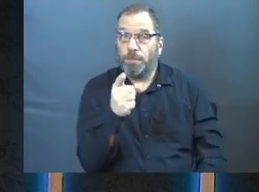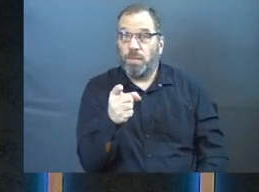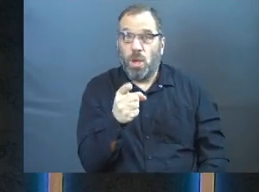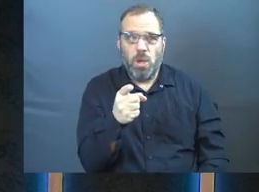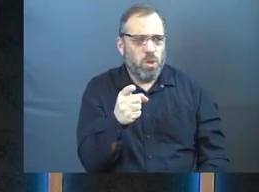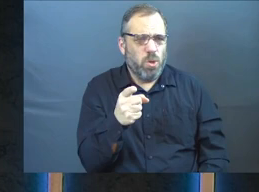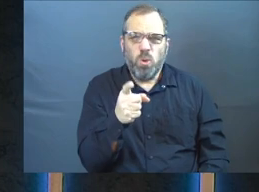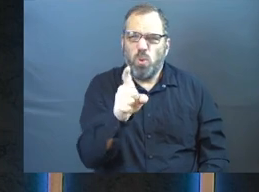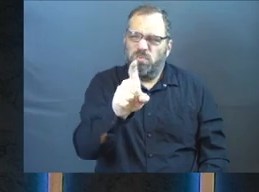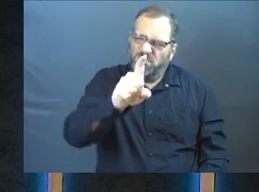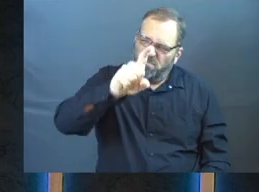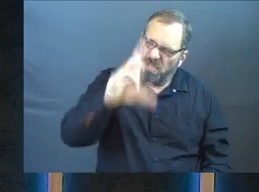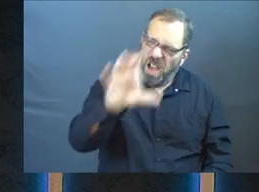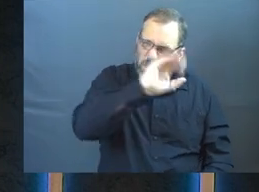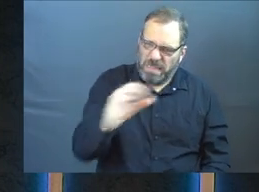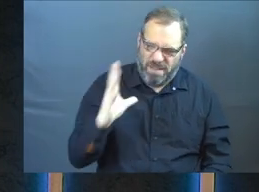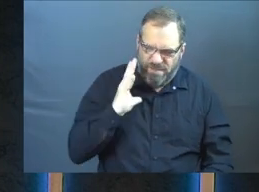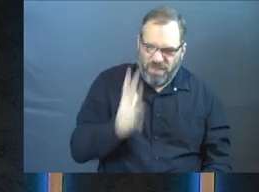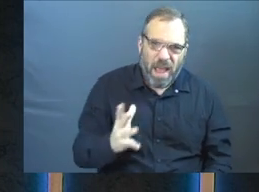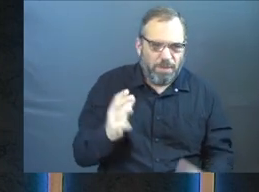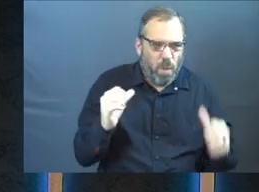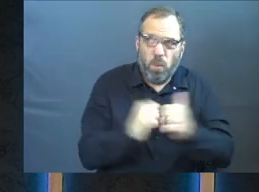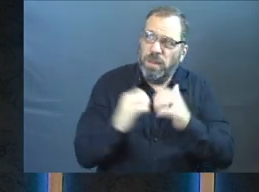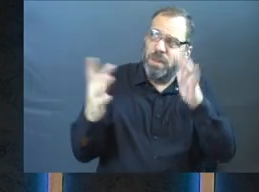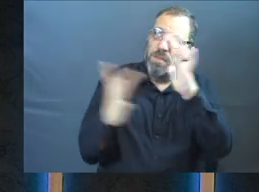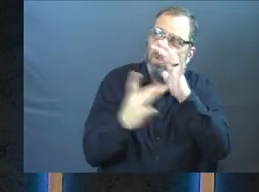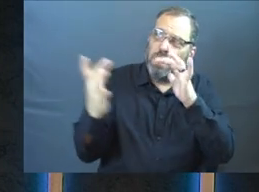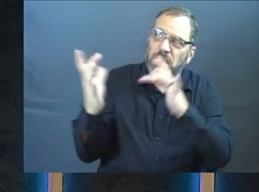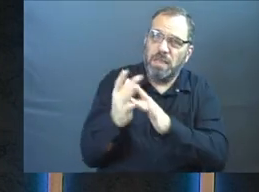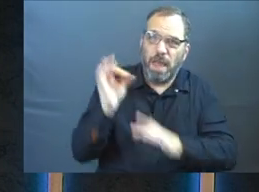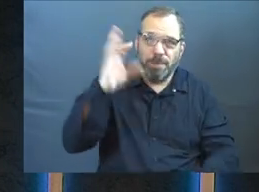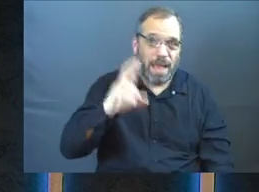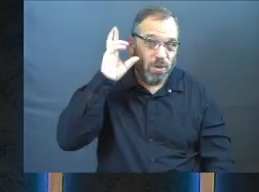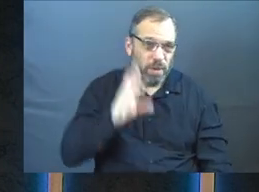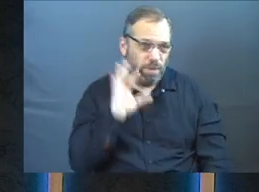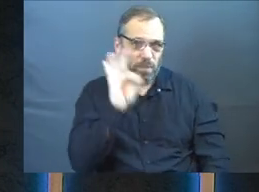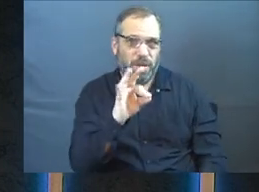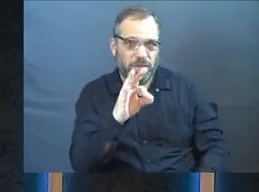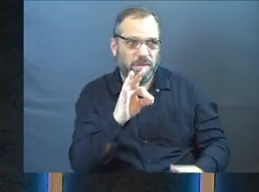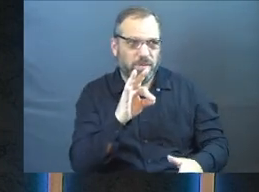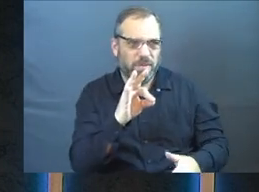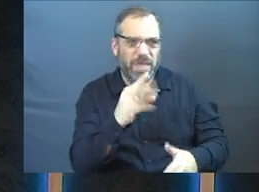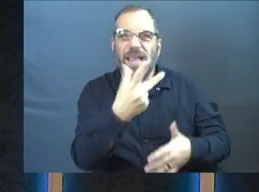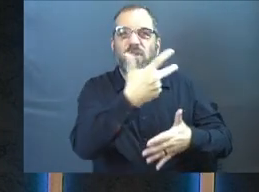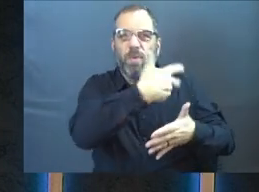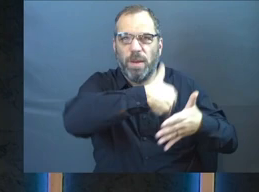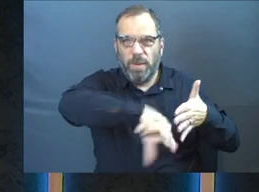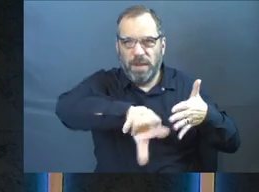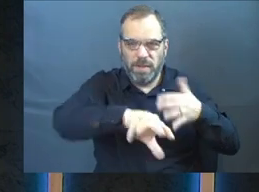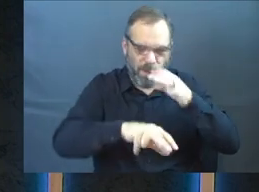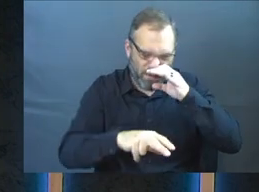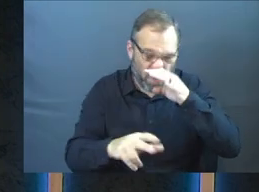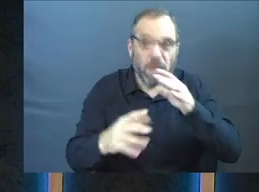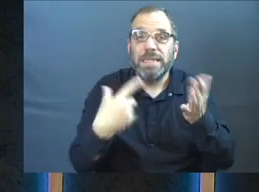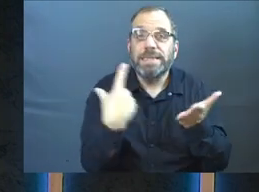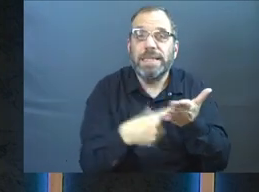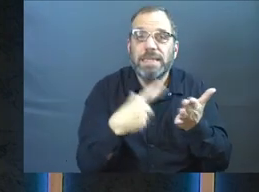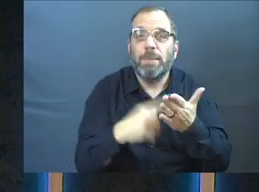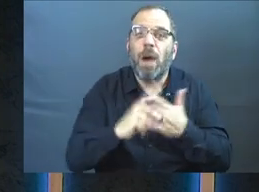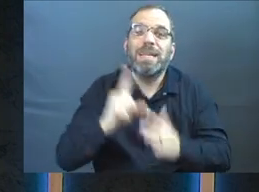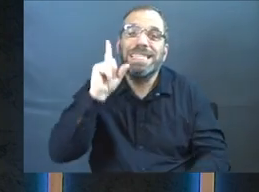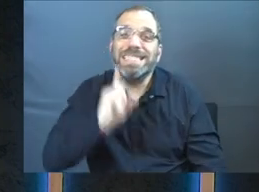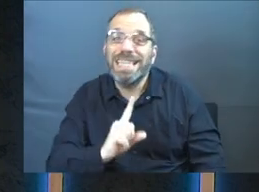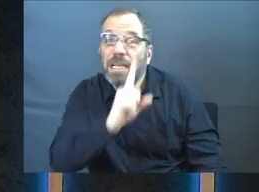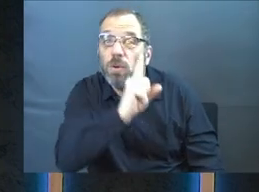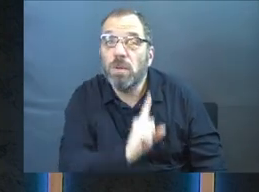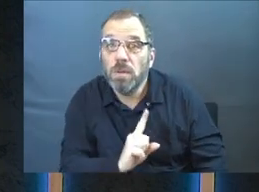can be 100% fine with Jesus. And Pastor Ricky's going to preach more on this in about 3 weeks. We're going to talk about singleness,